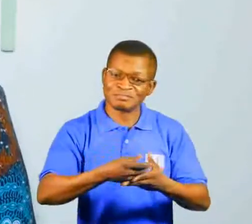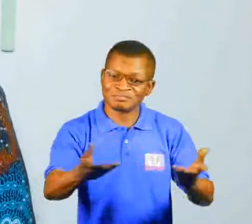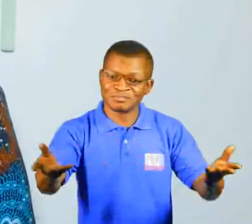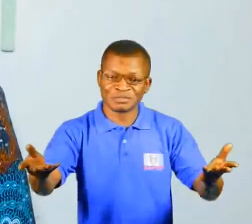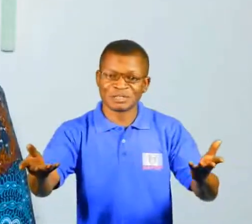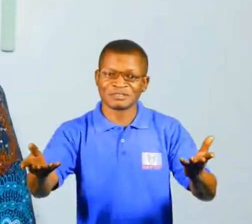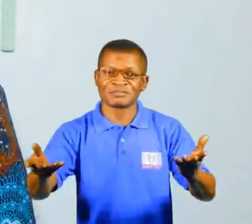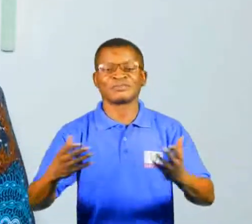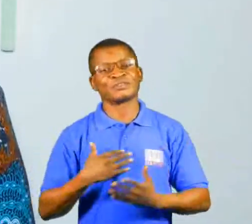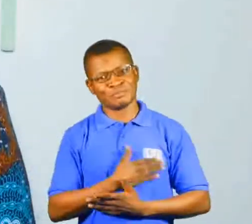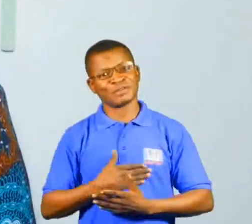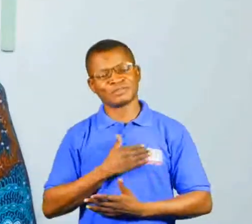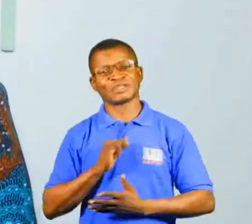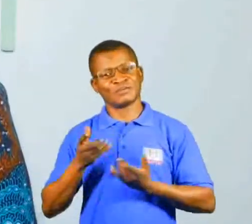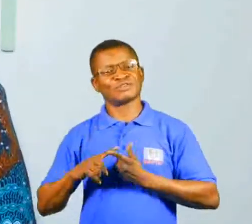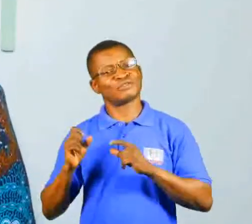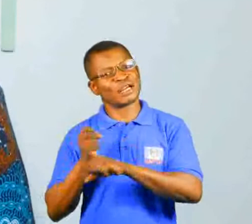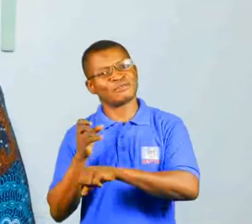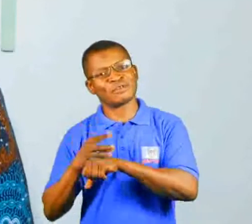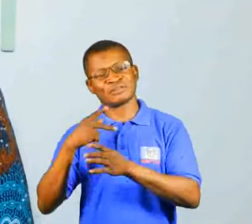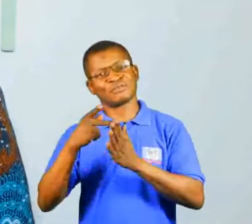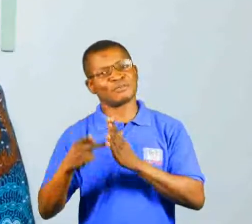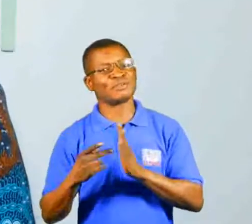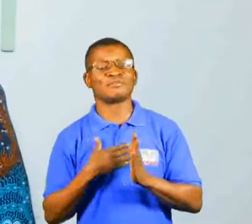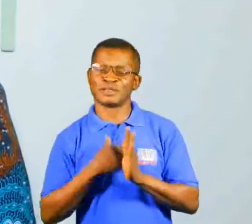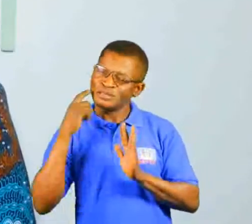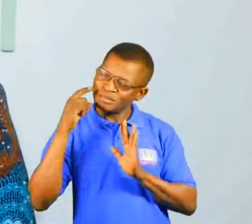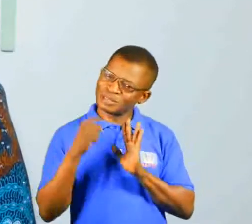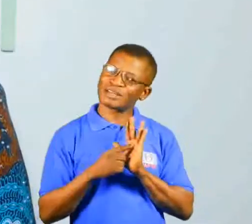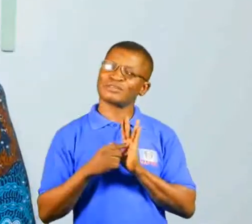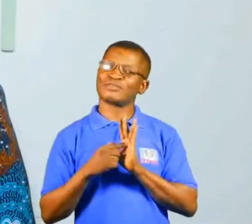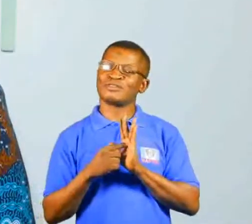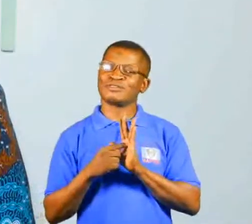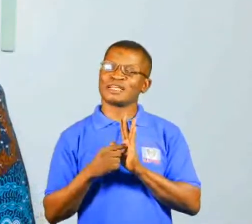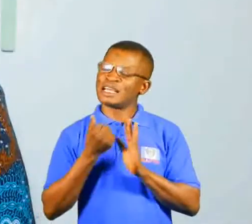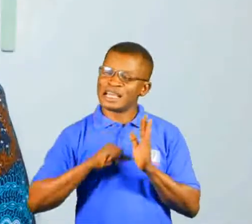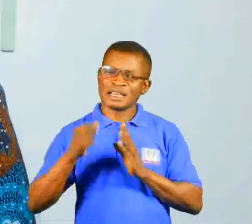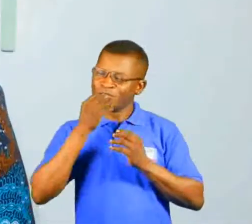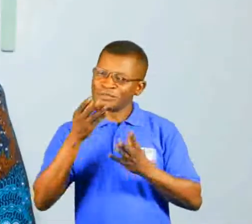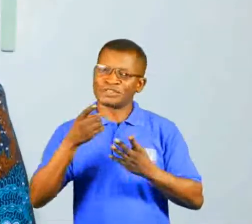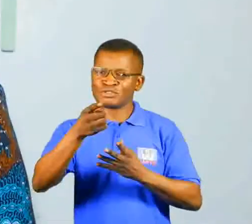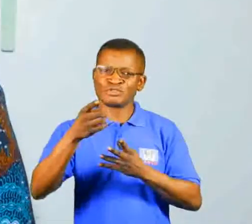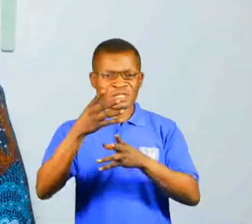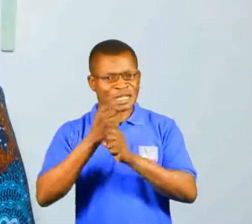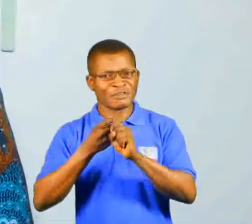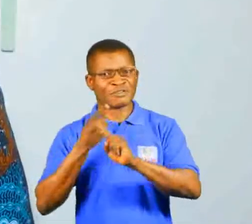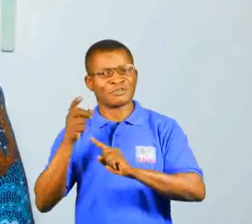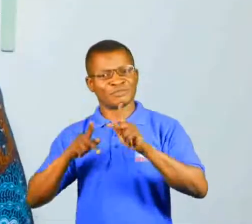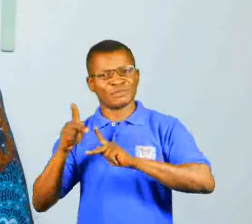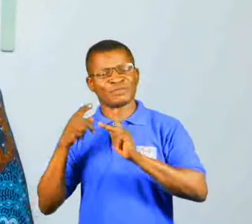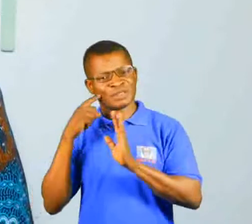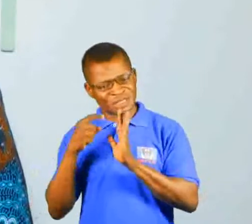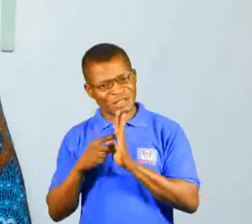country. And so I just want to advise the public to be very sensitive to the kind of information they get from people that lure